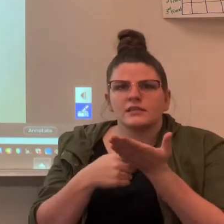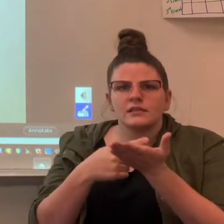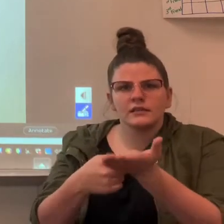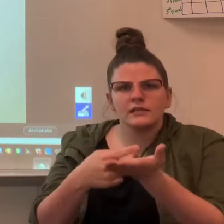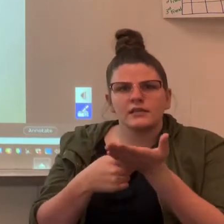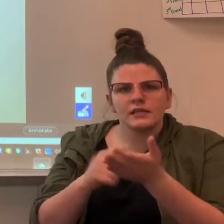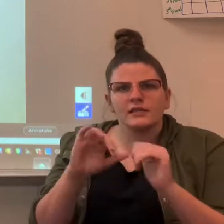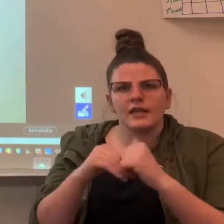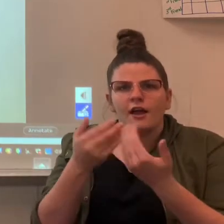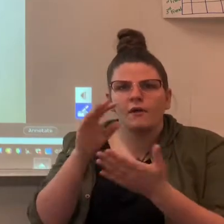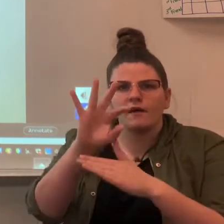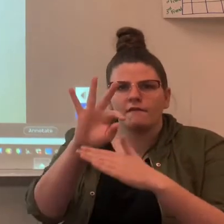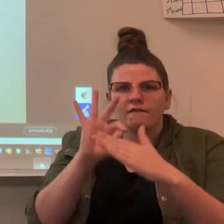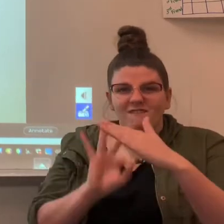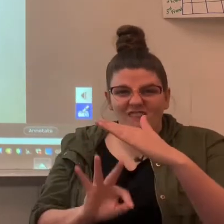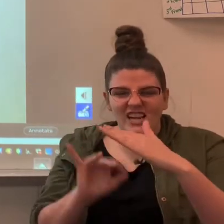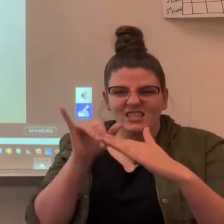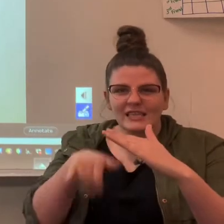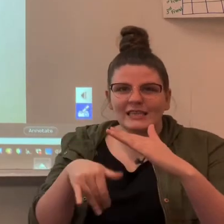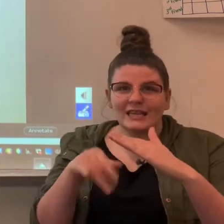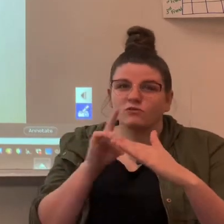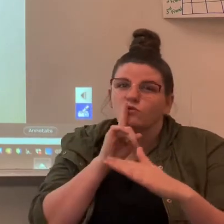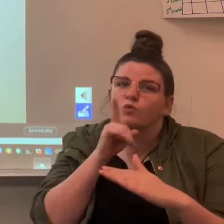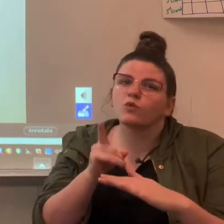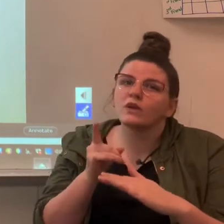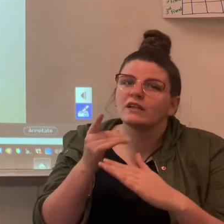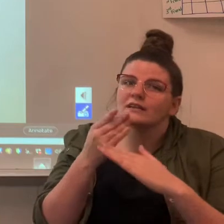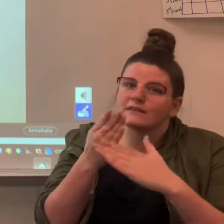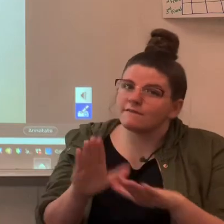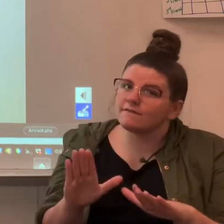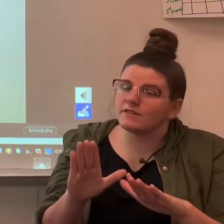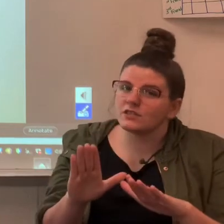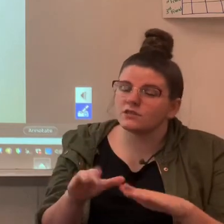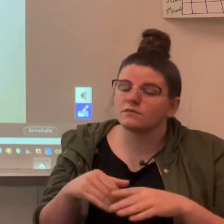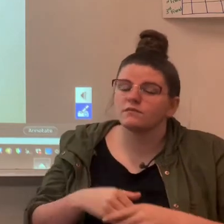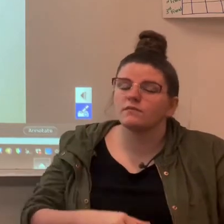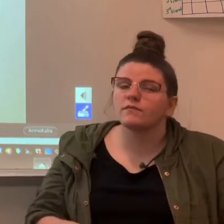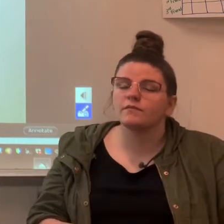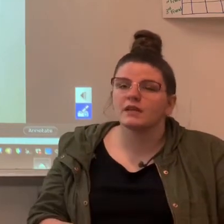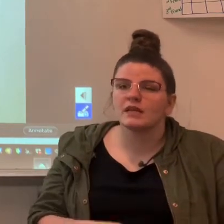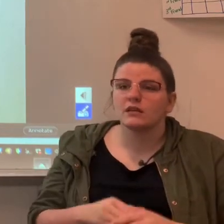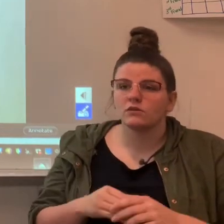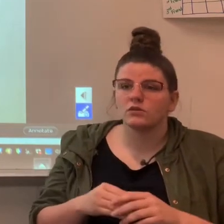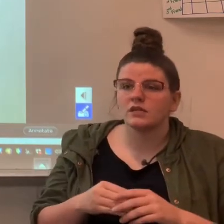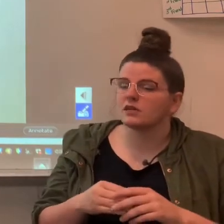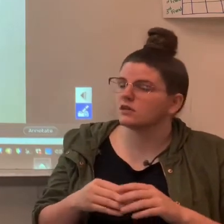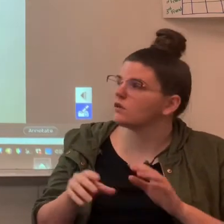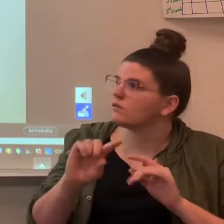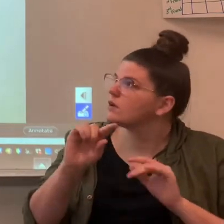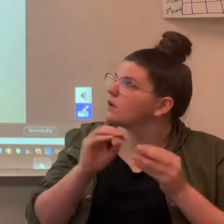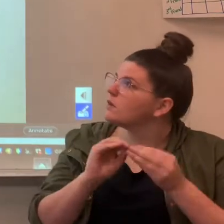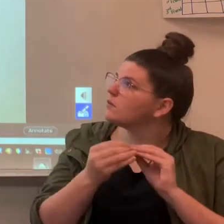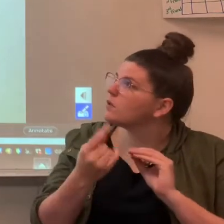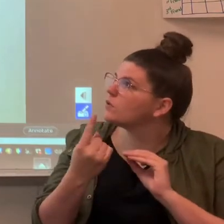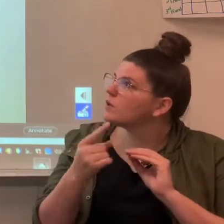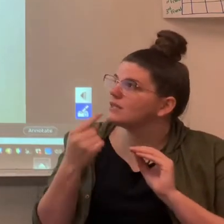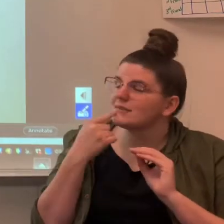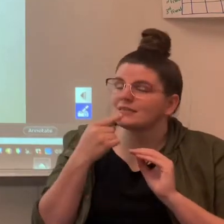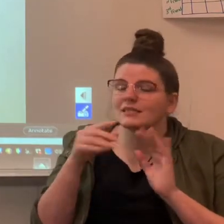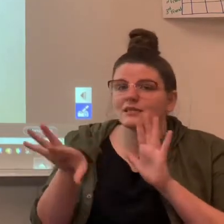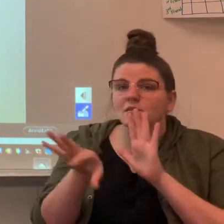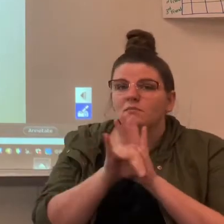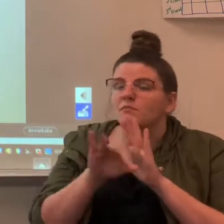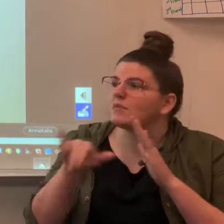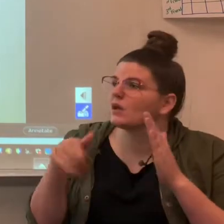division problem. So we're looking right now and it says select all expressions that are equivalent to